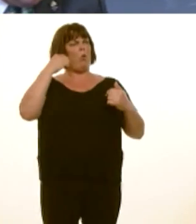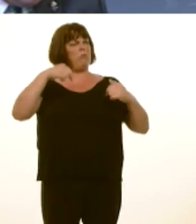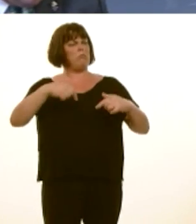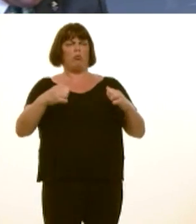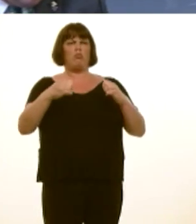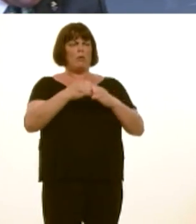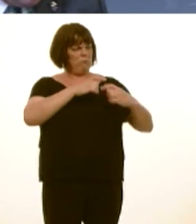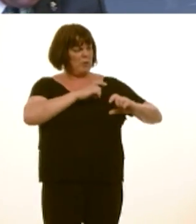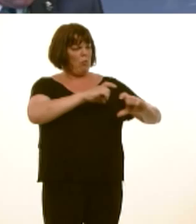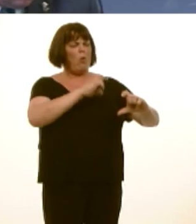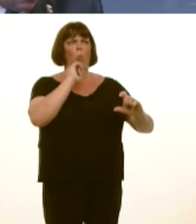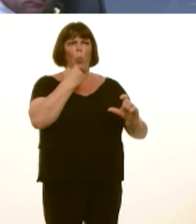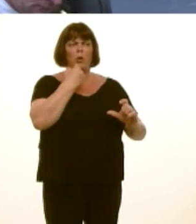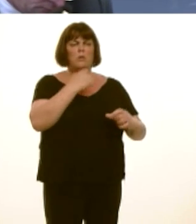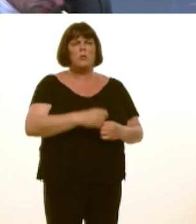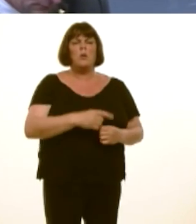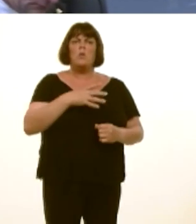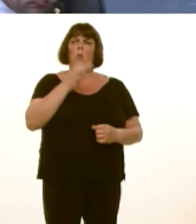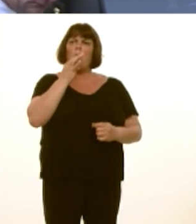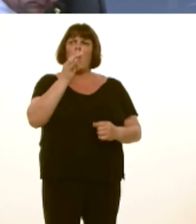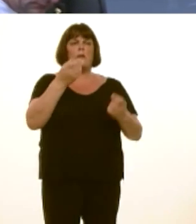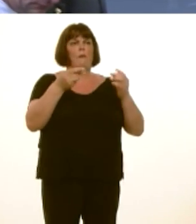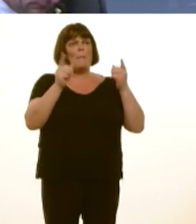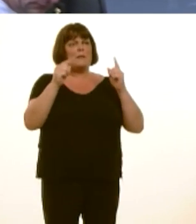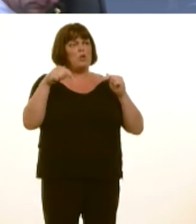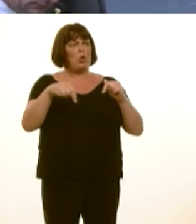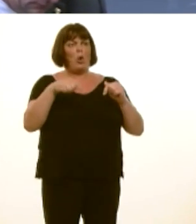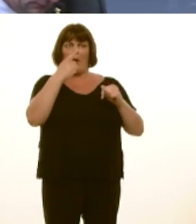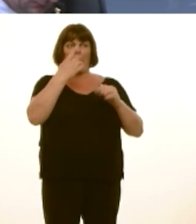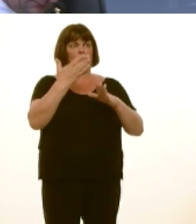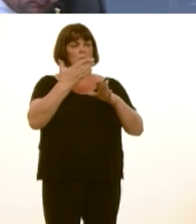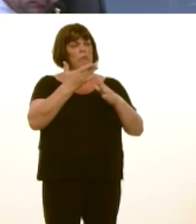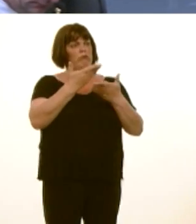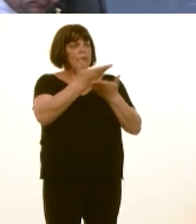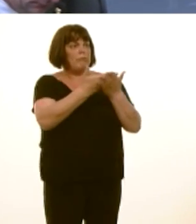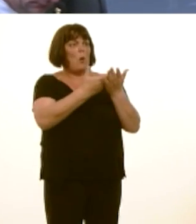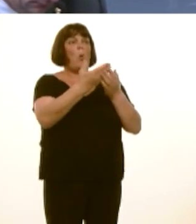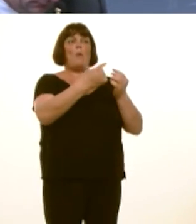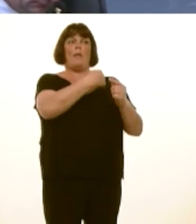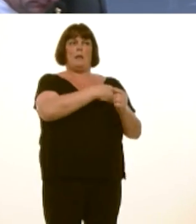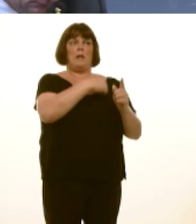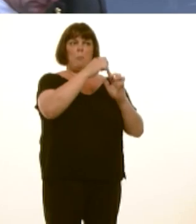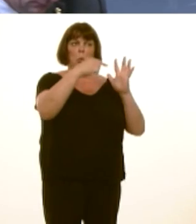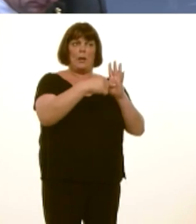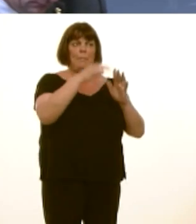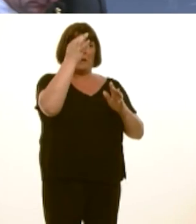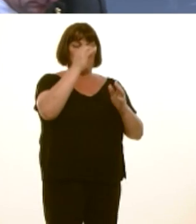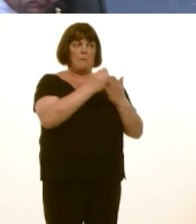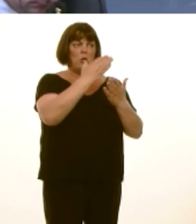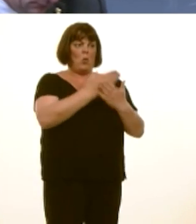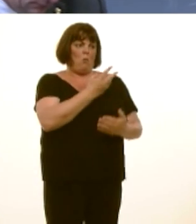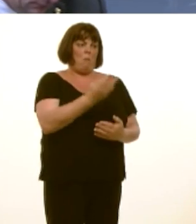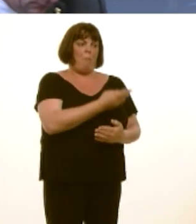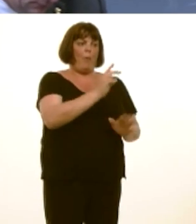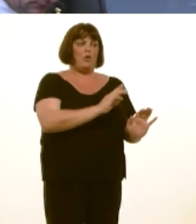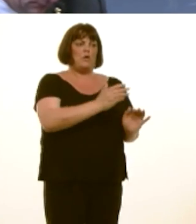it possible, First Minister, that the ministers here could liaise with Neath Potalbot Council to ensure that from September this year, Croesero and